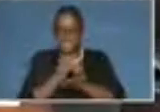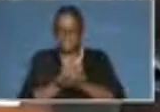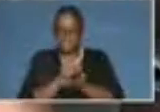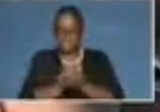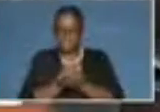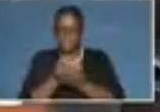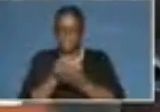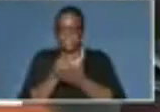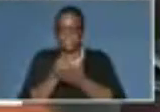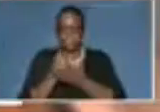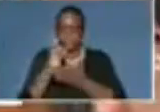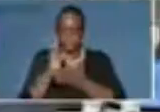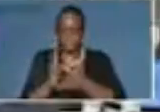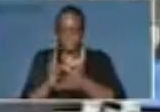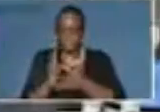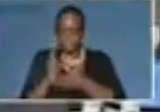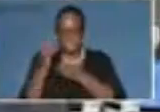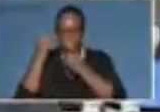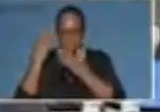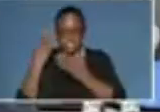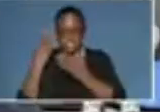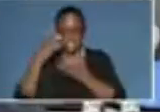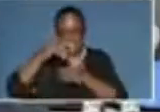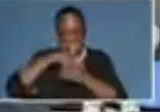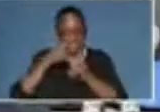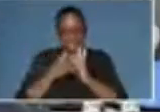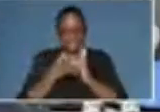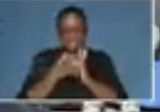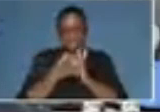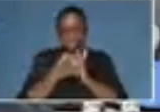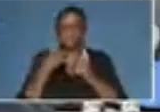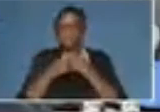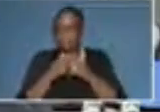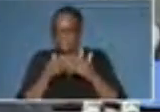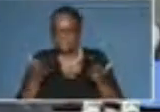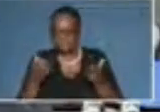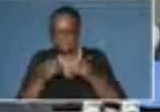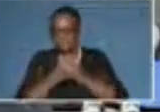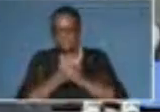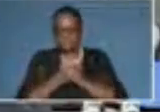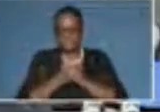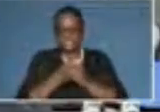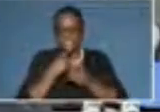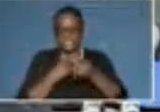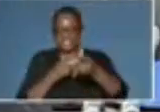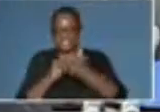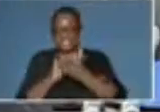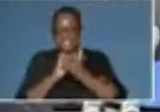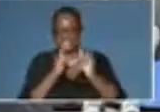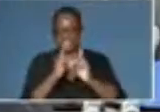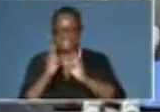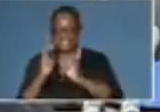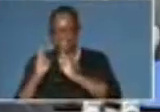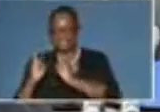personal information compromised. There's no compromise of documents. It's an isolated